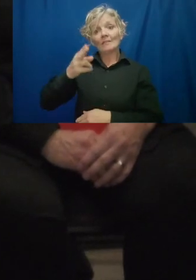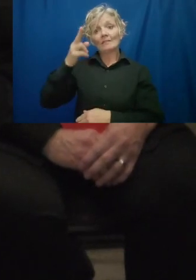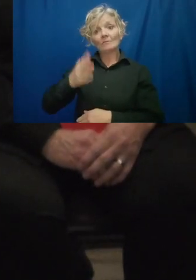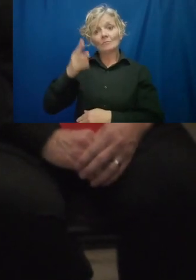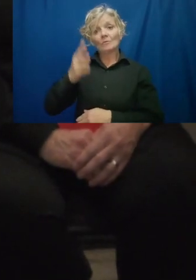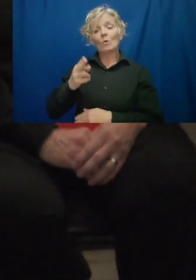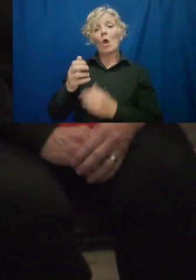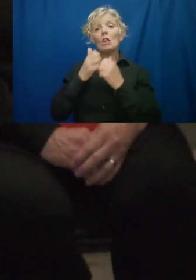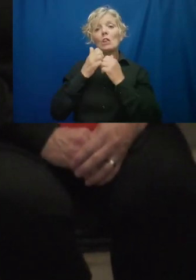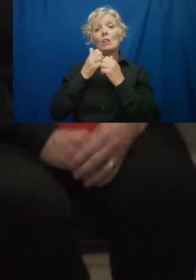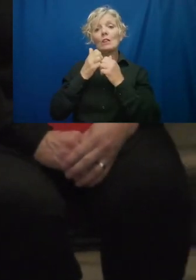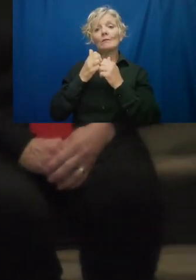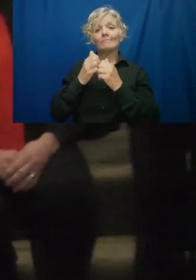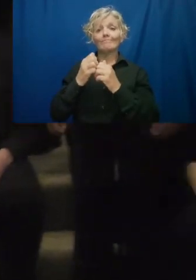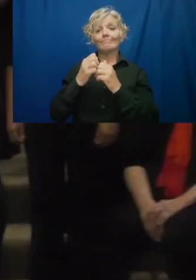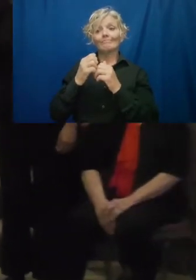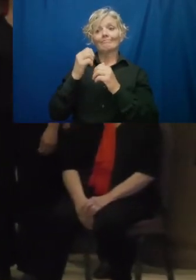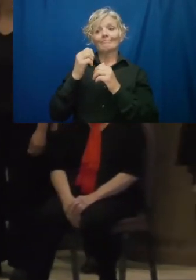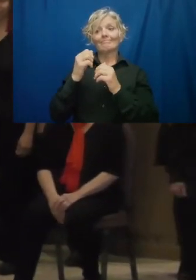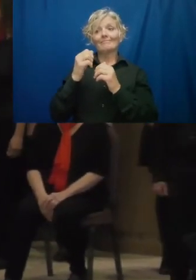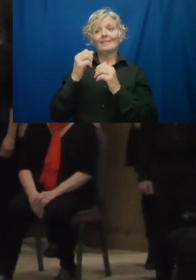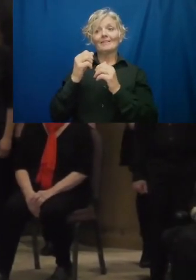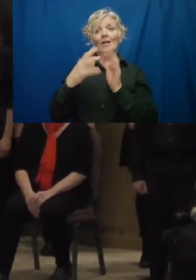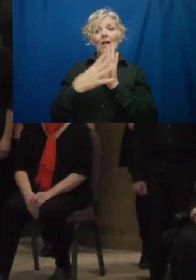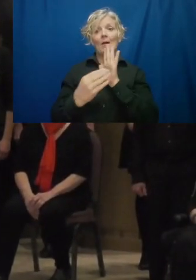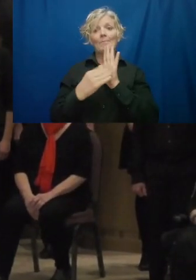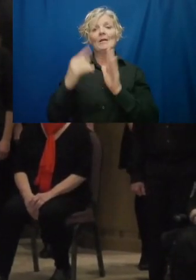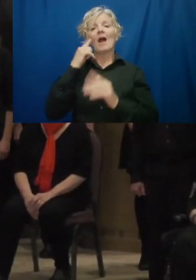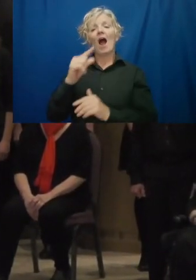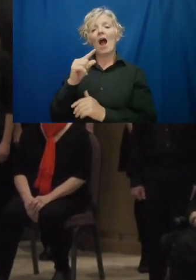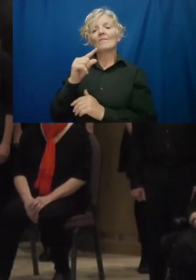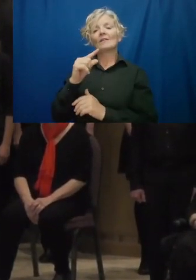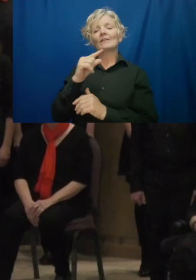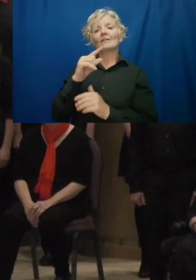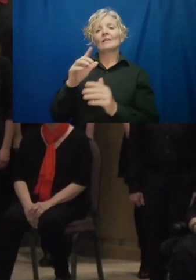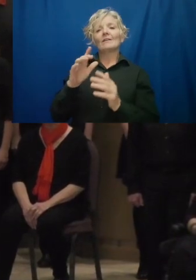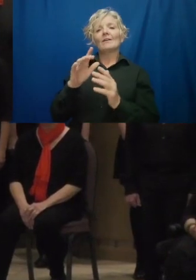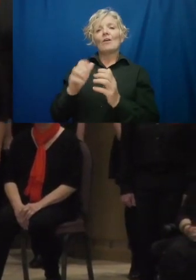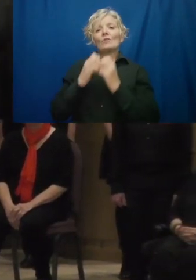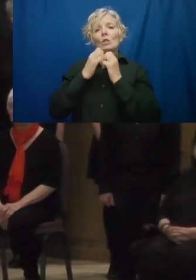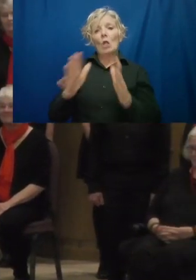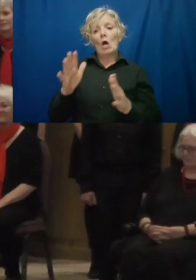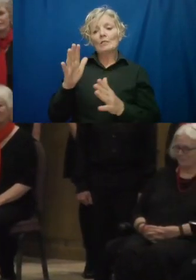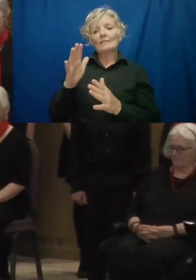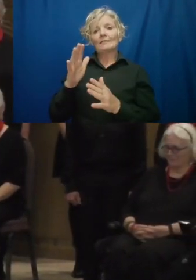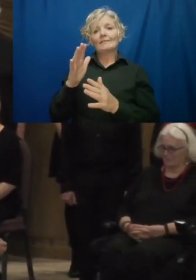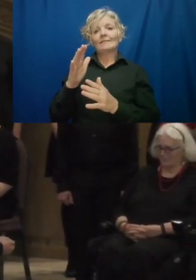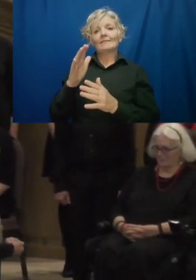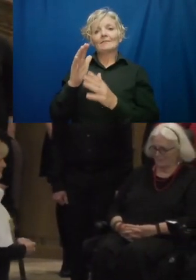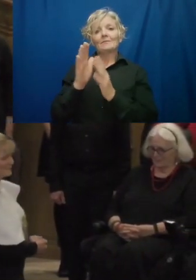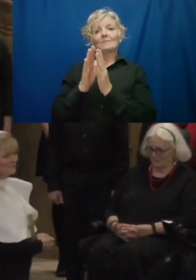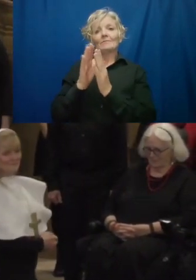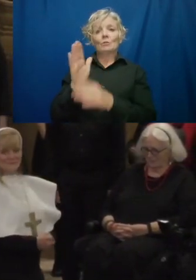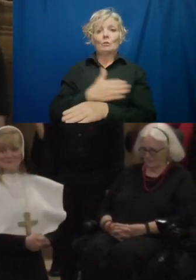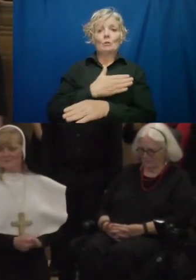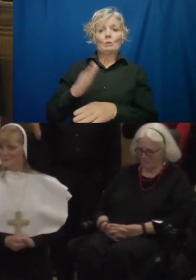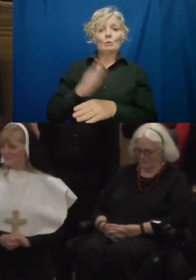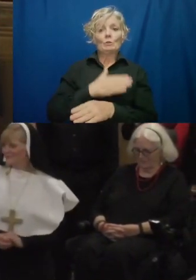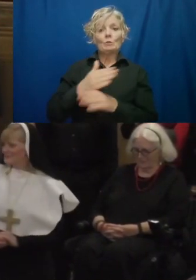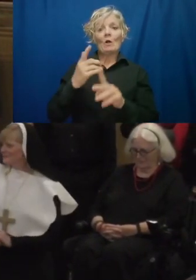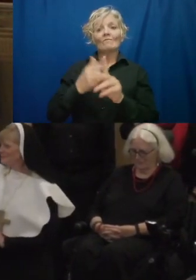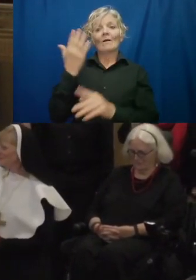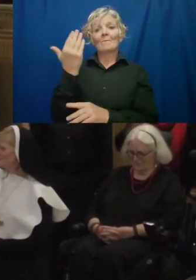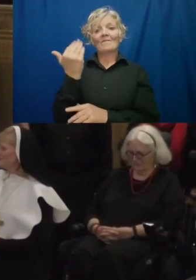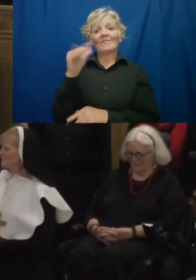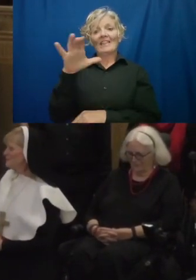the vernacular music of the medieval convent. They are now proud to present to you their historical reconstruction of the lost